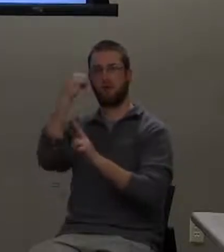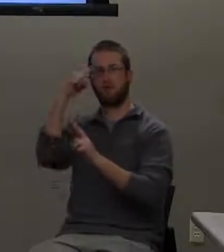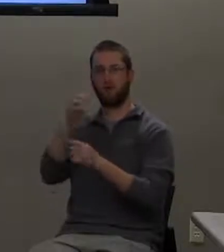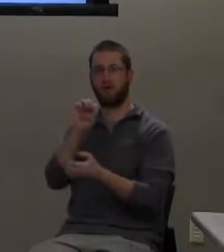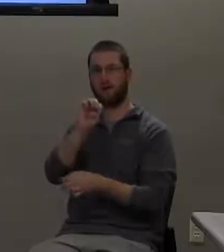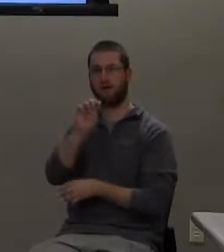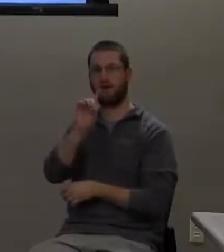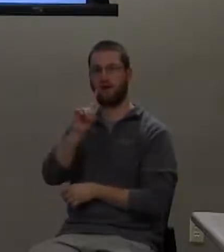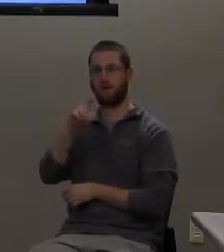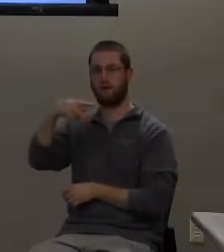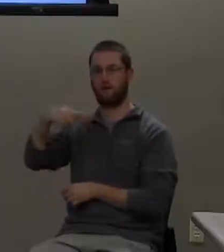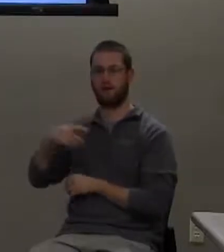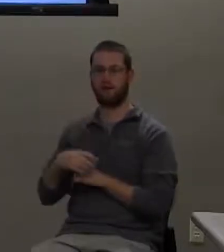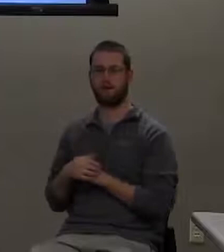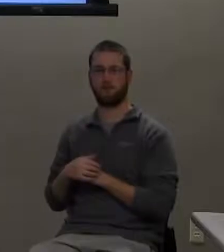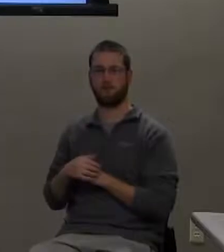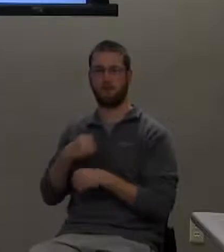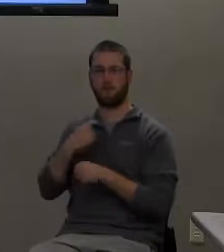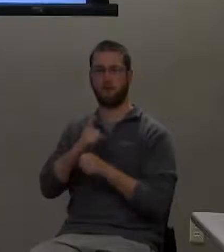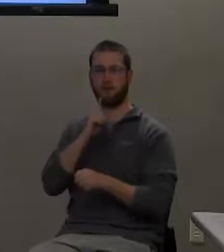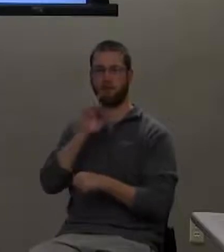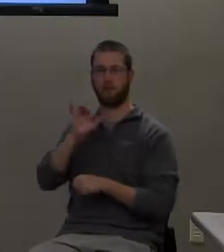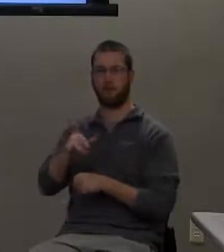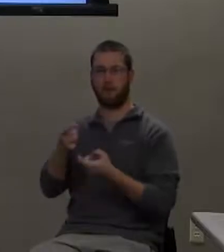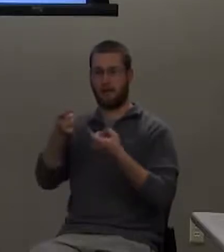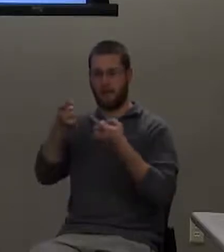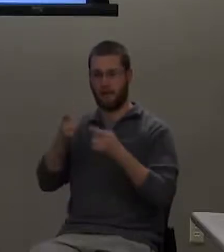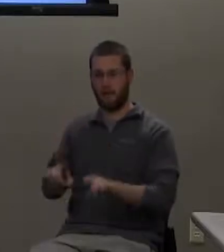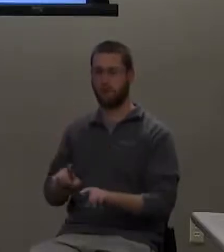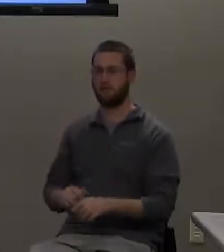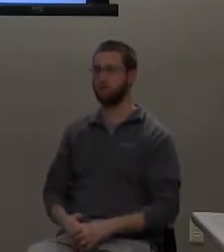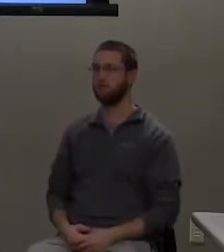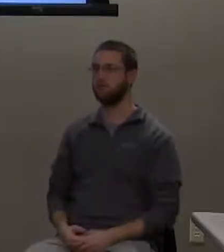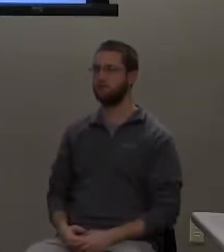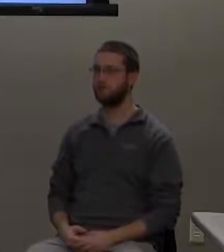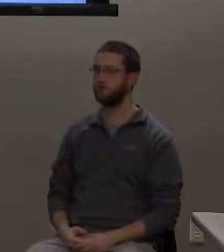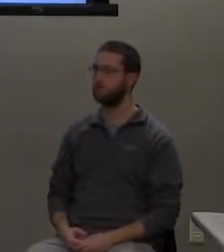economic development to ensure that that happens.